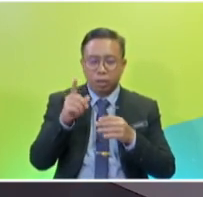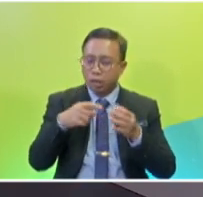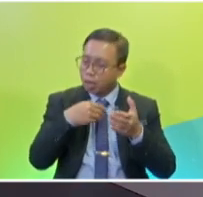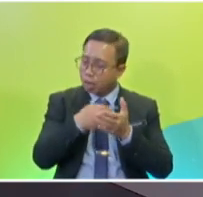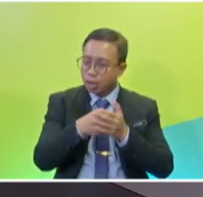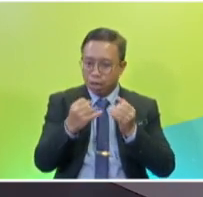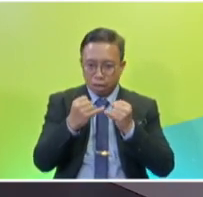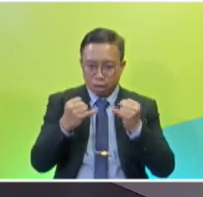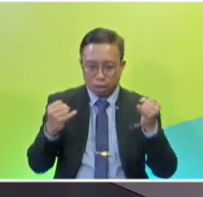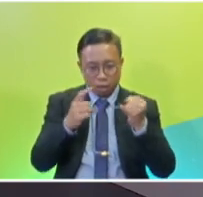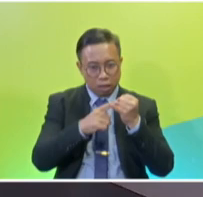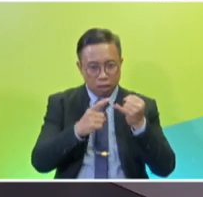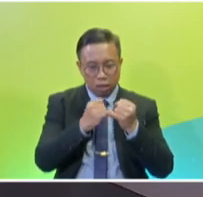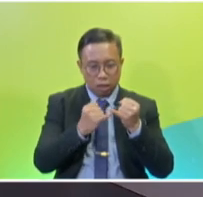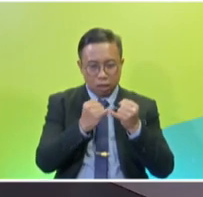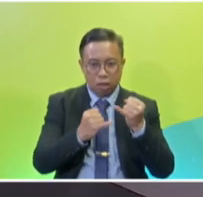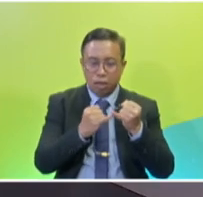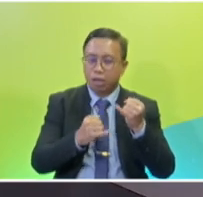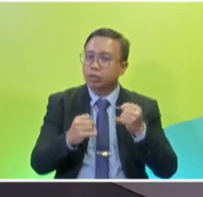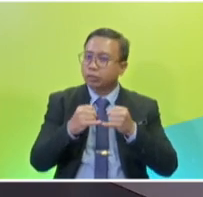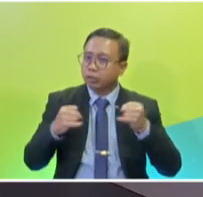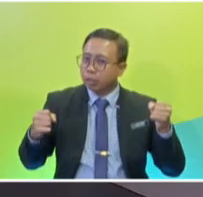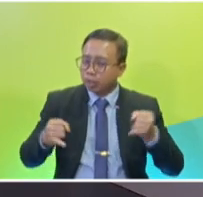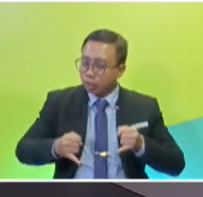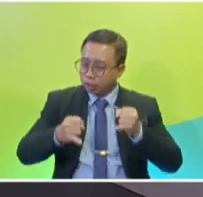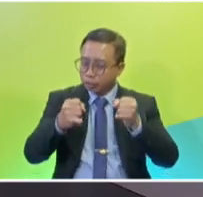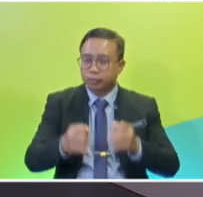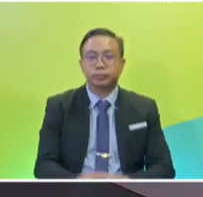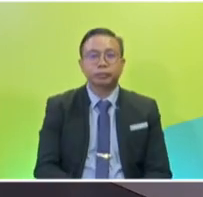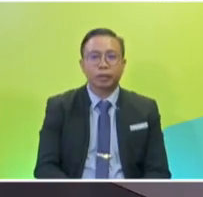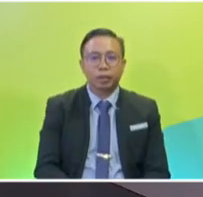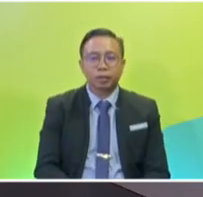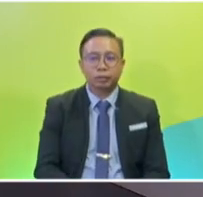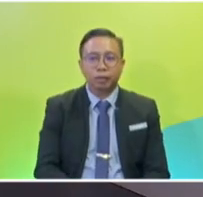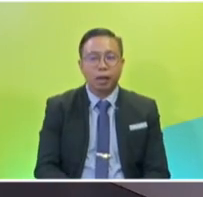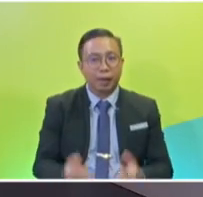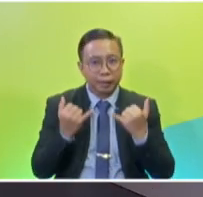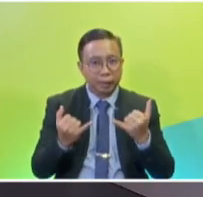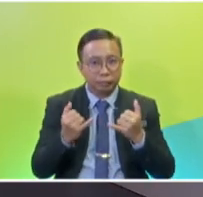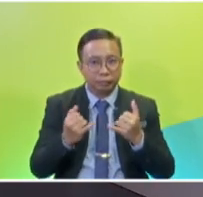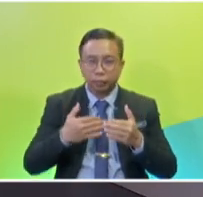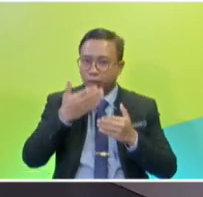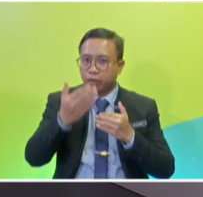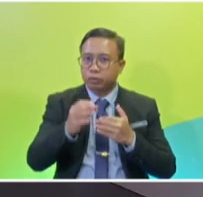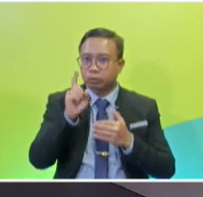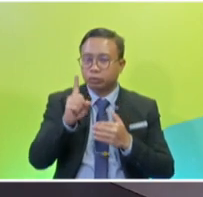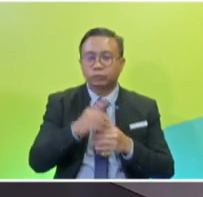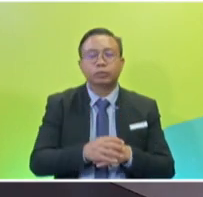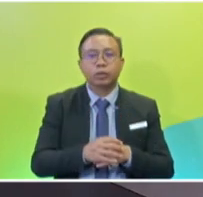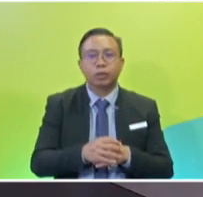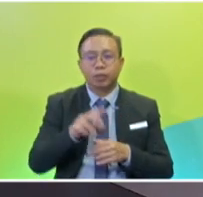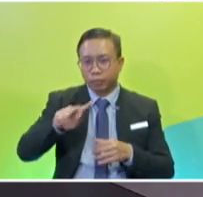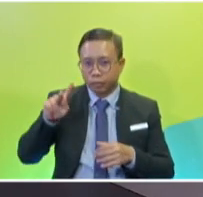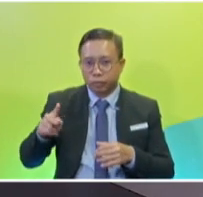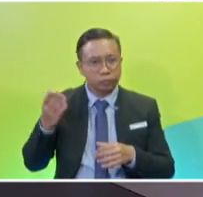line. Read my lips. Write until the last line. Wow. Okay? Okay. Now, the next one is definitely our pupils